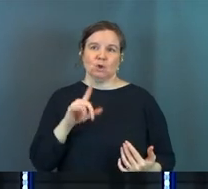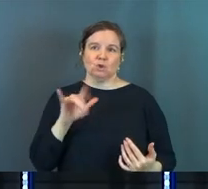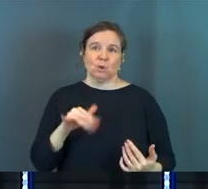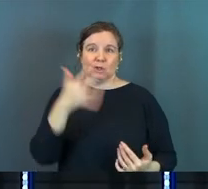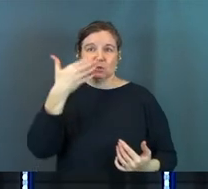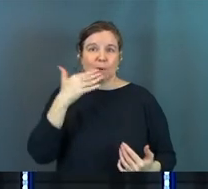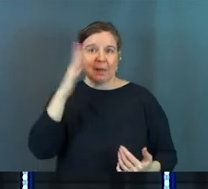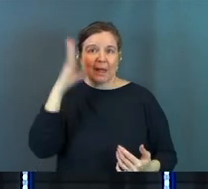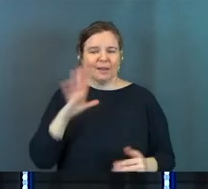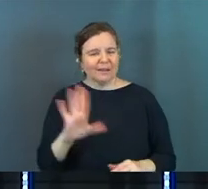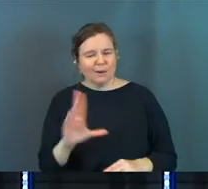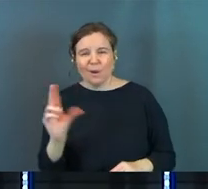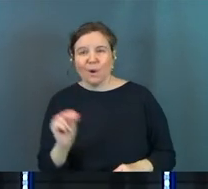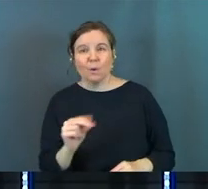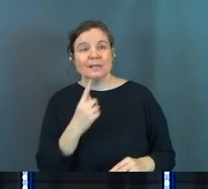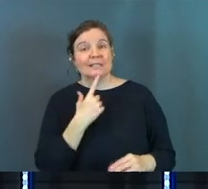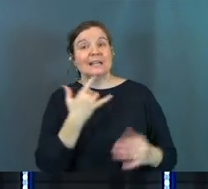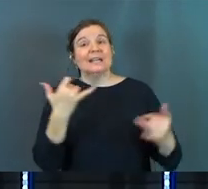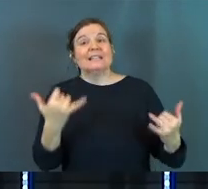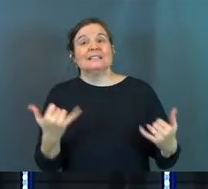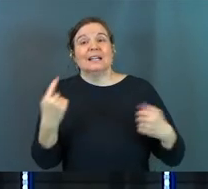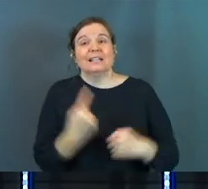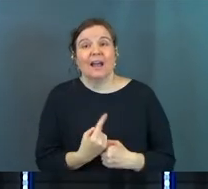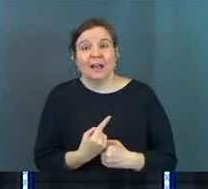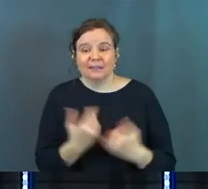guy. No, he didn't say, today,